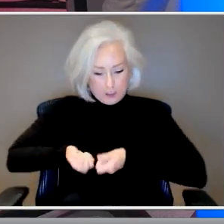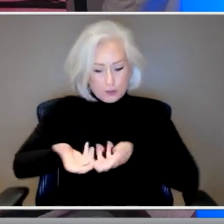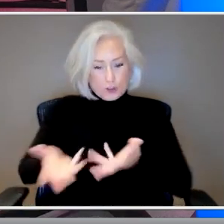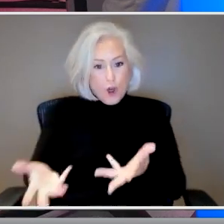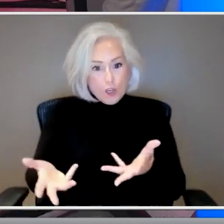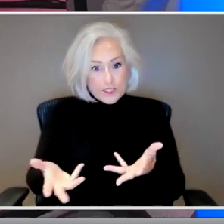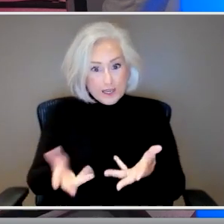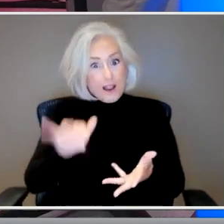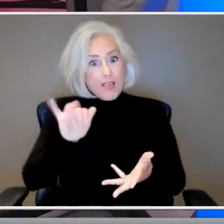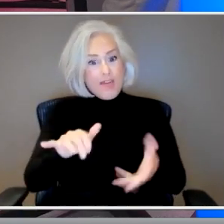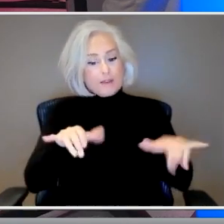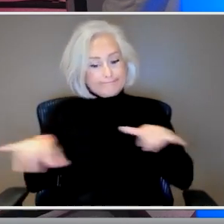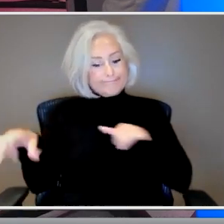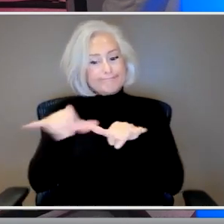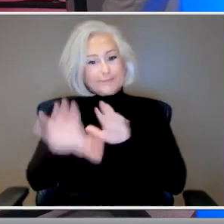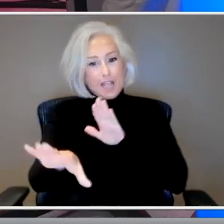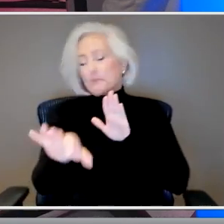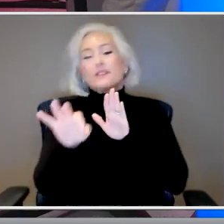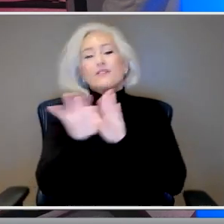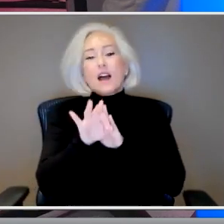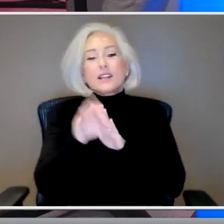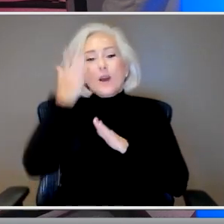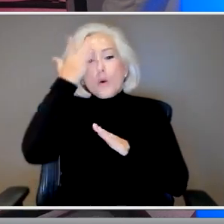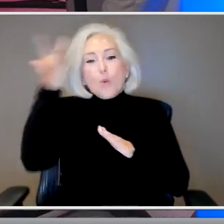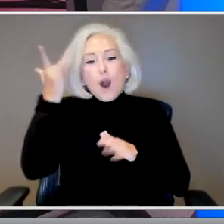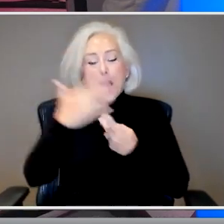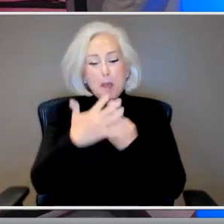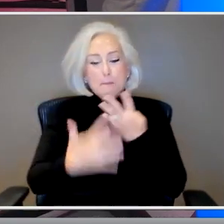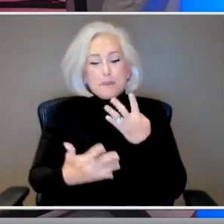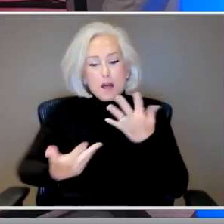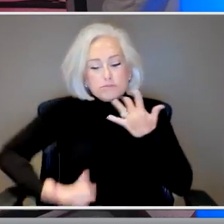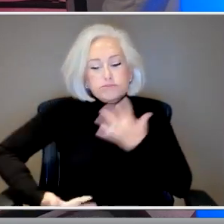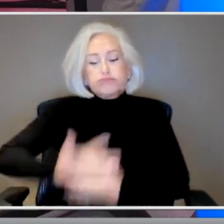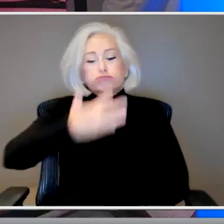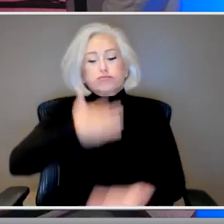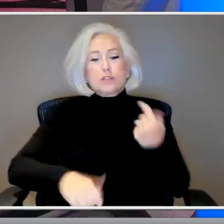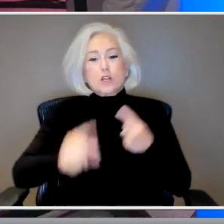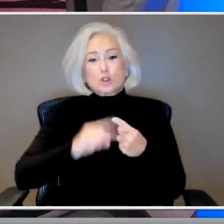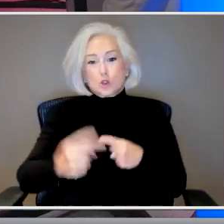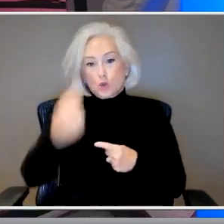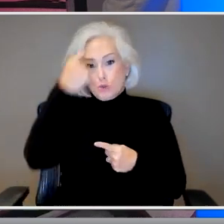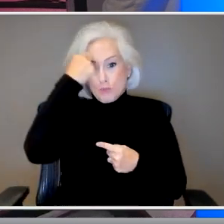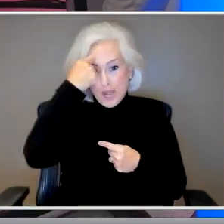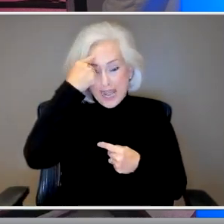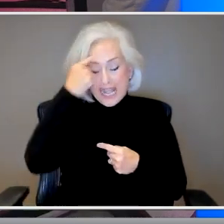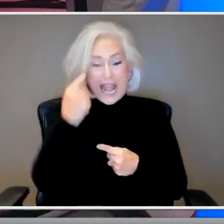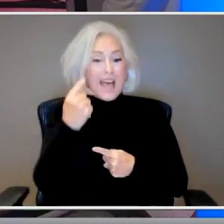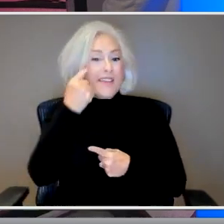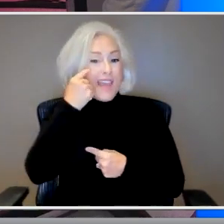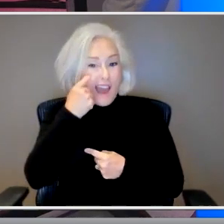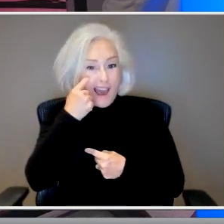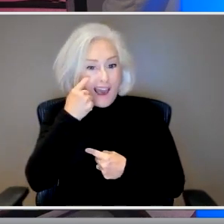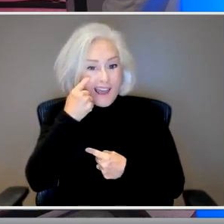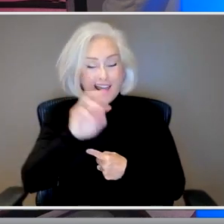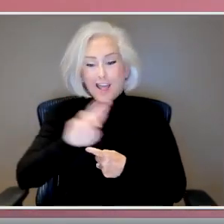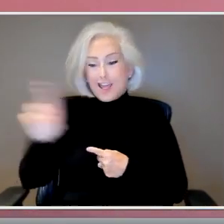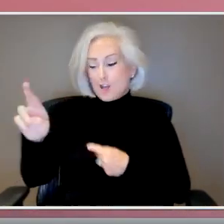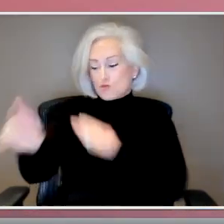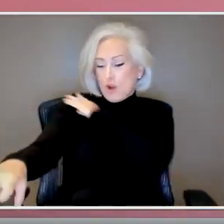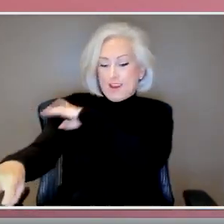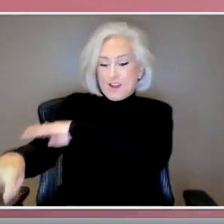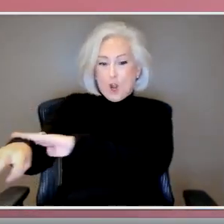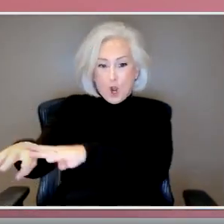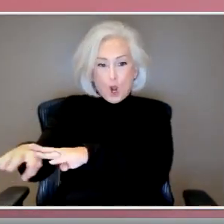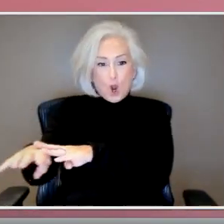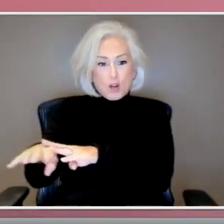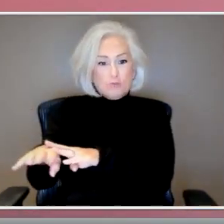to the brain and then the retinal artery, which, you know, is part of the eye, but then also to the right arm. Was your arm swollen